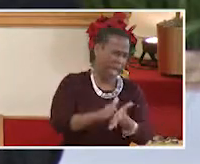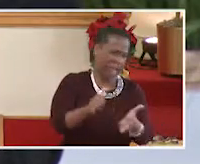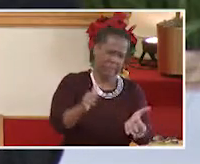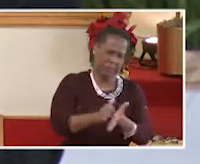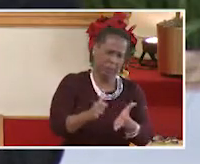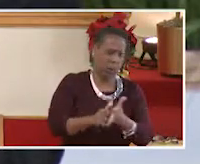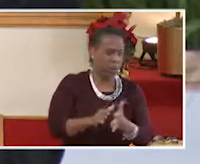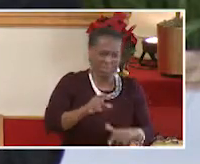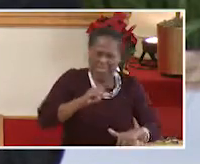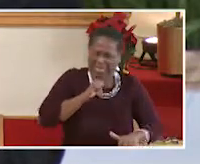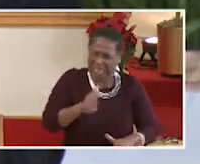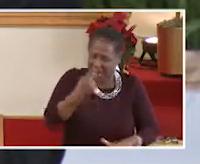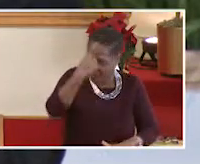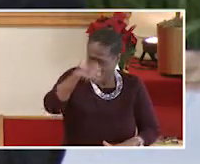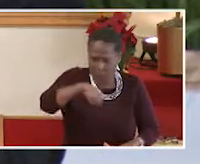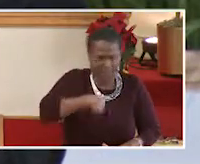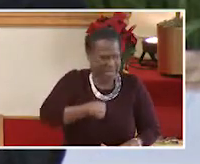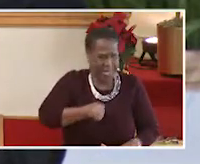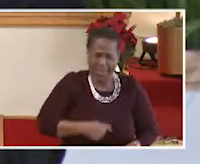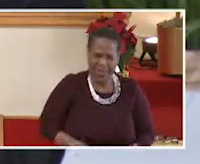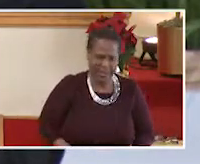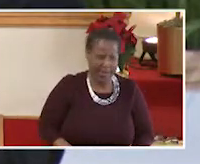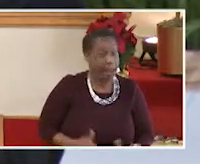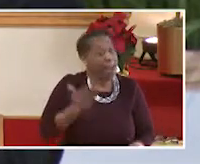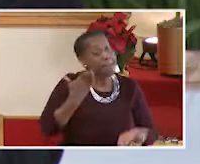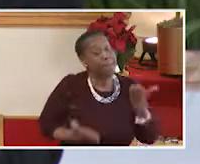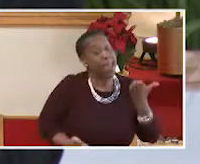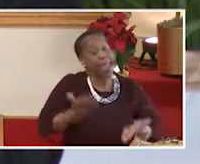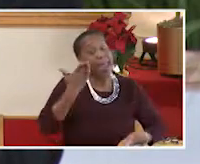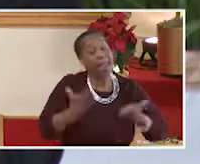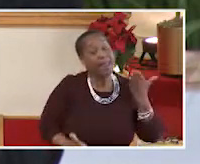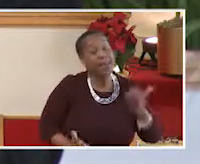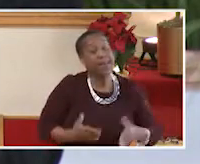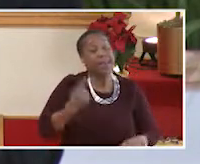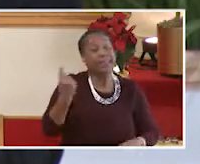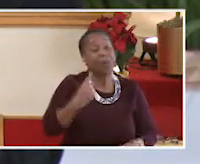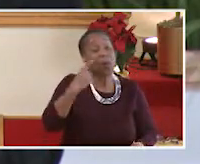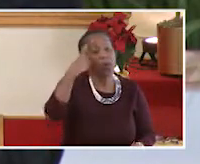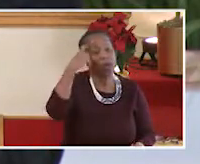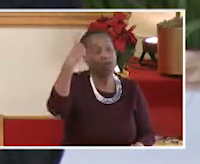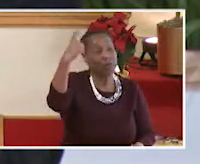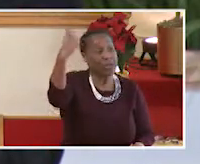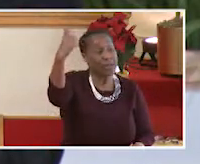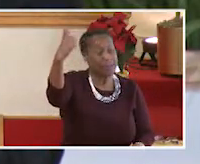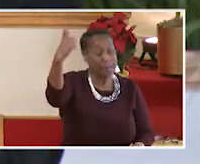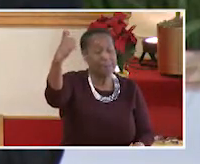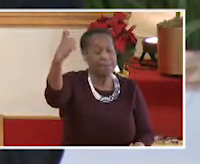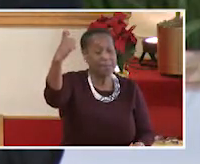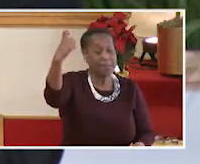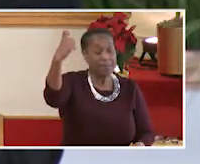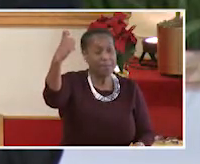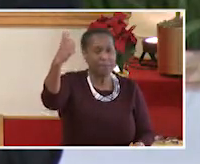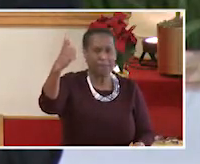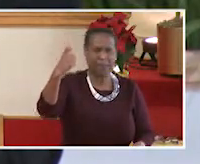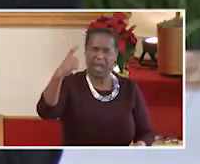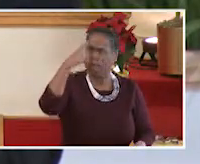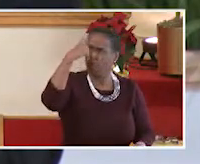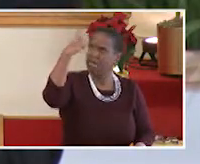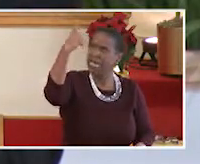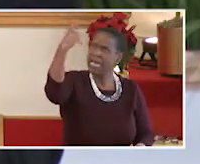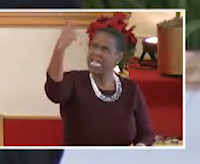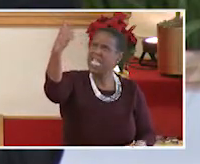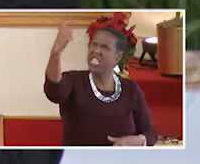wasn't really for you. Or maybe there's someone with a dream that has long